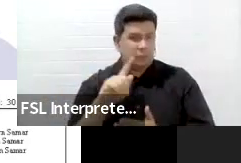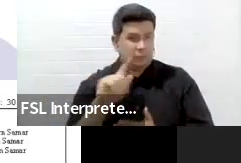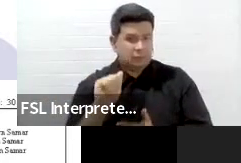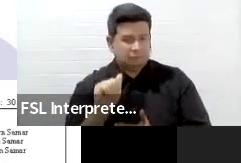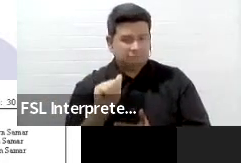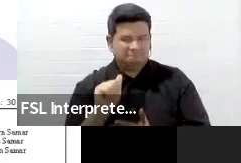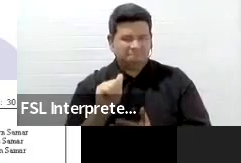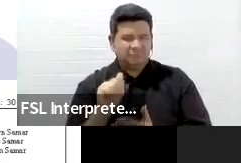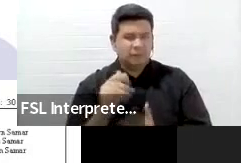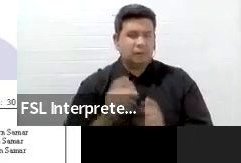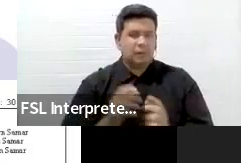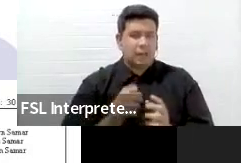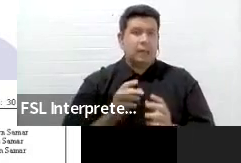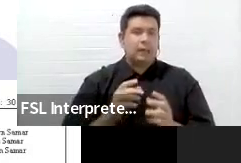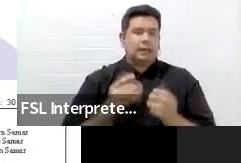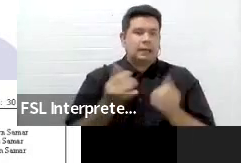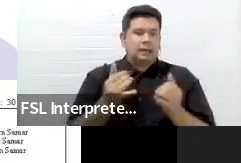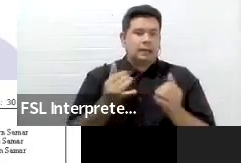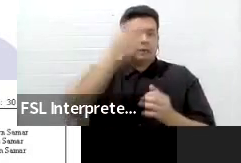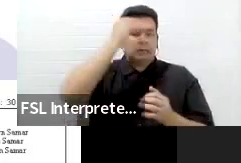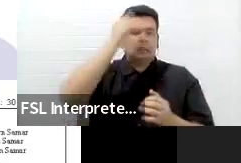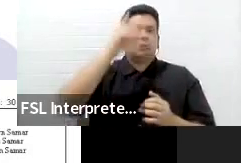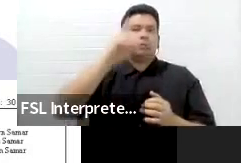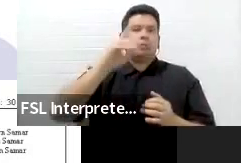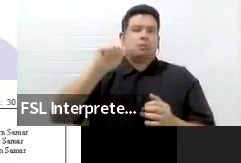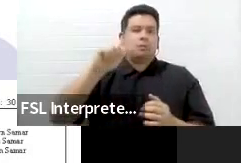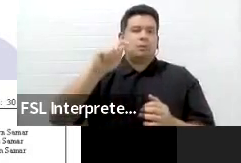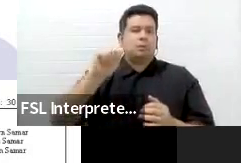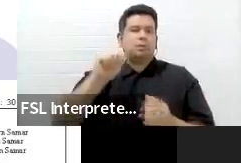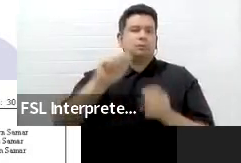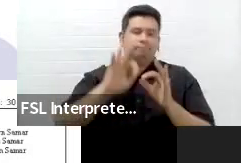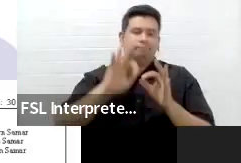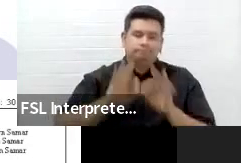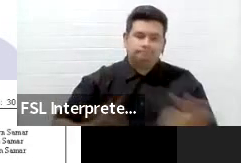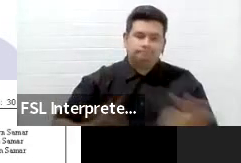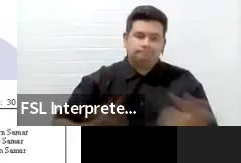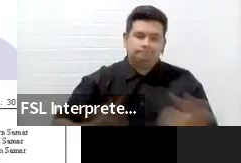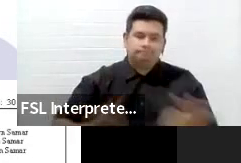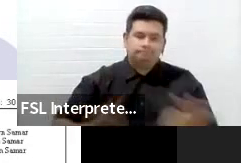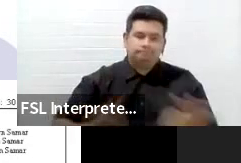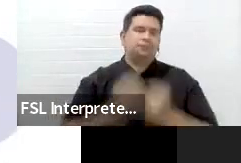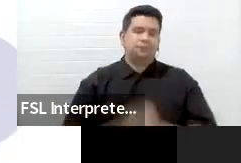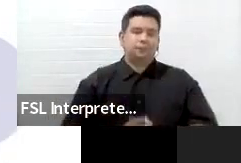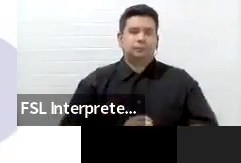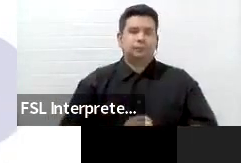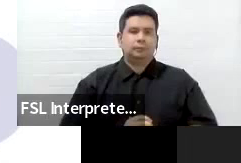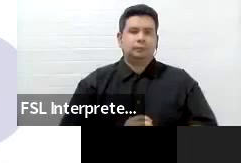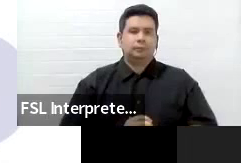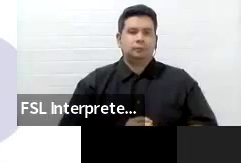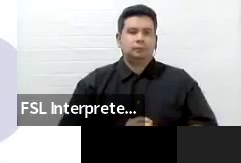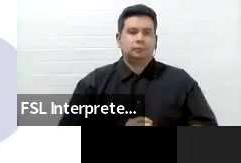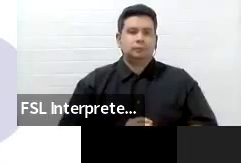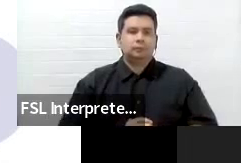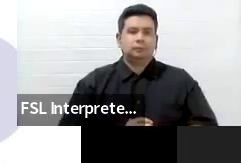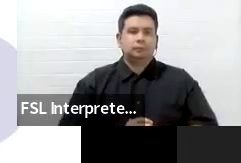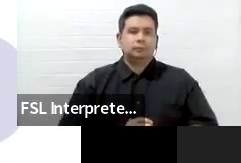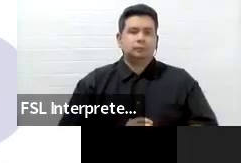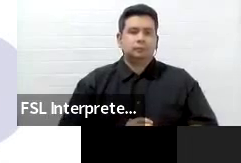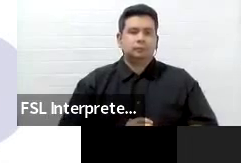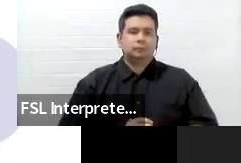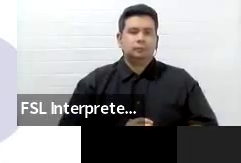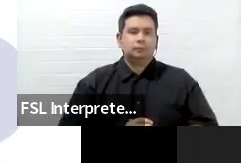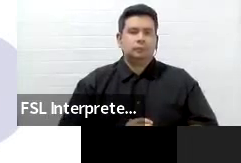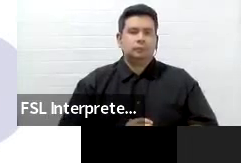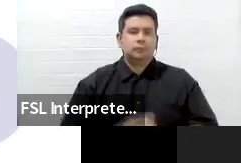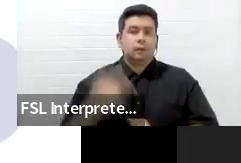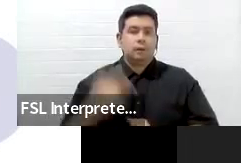not only for contemporary demography, but also for historical demography as well. Some of the official